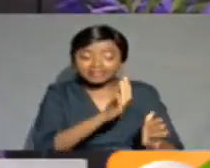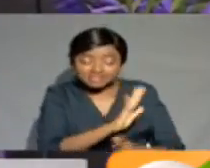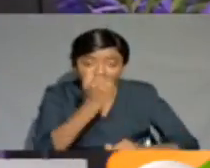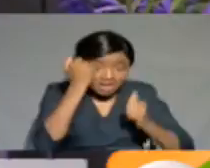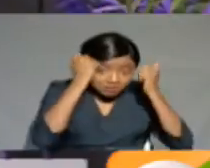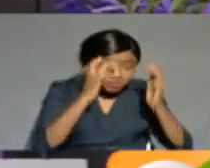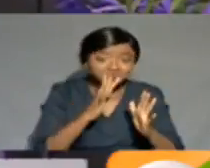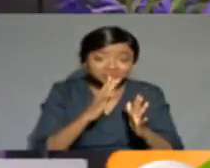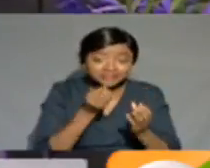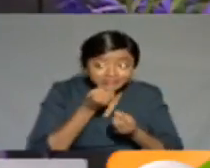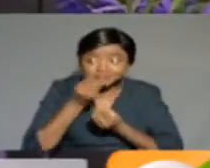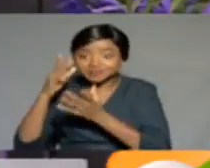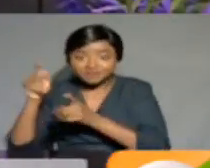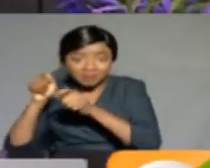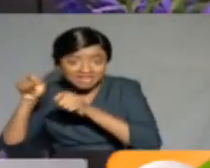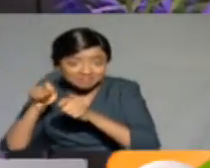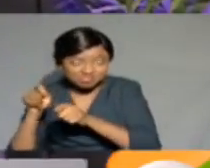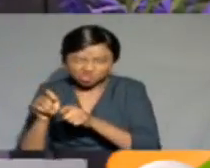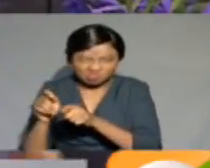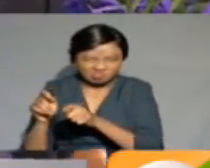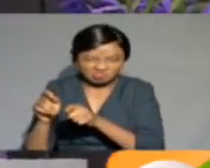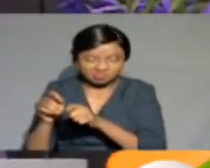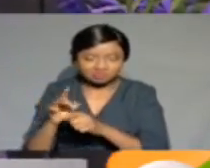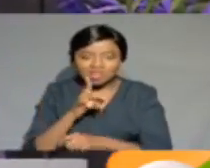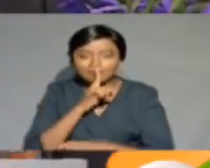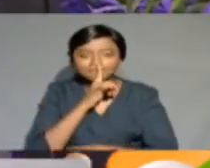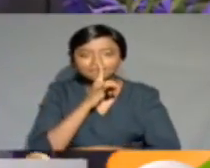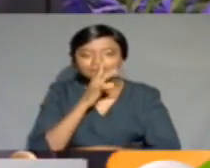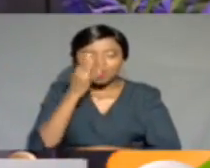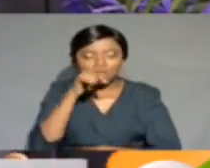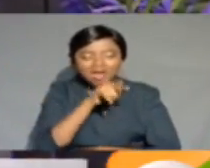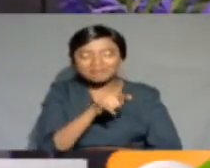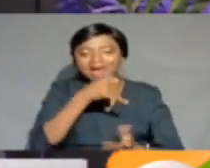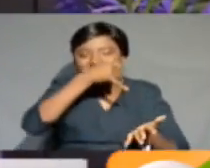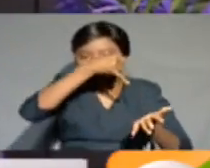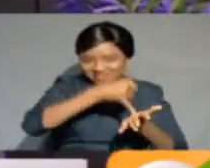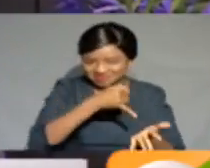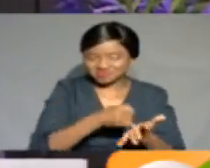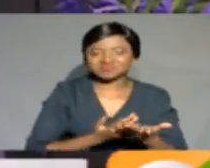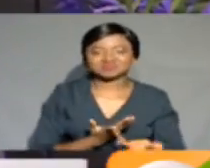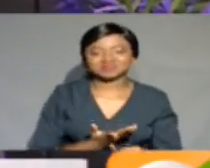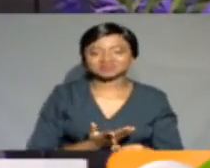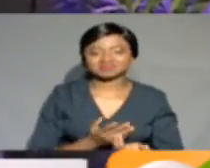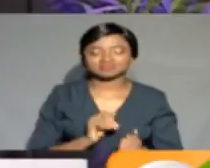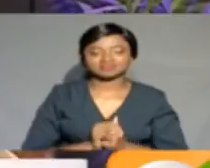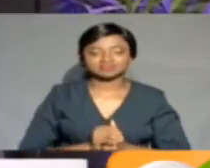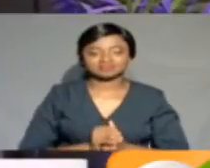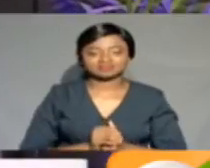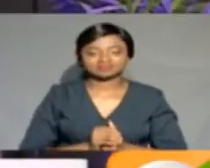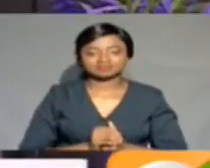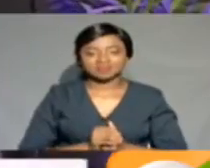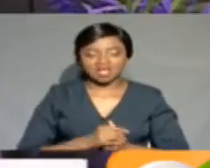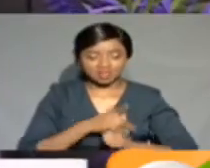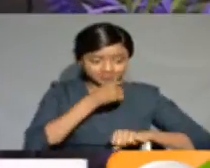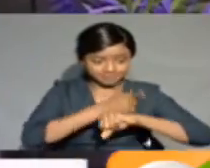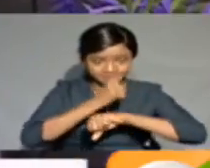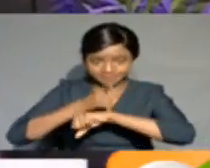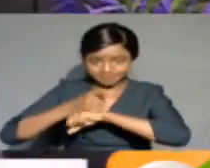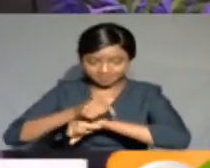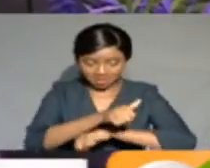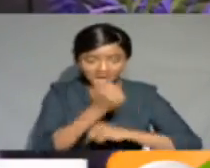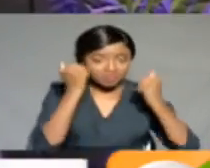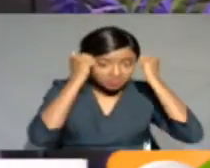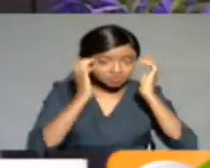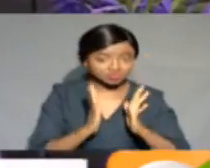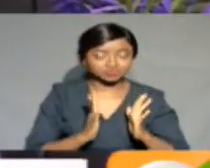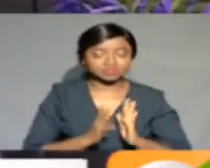it with the administration, maybe because they are part of the problem and they have threatened others, you